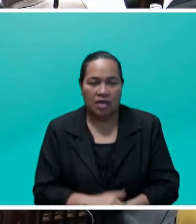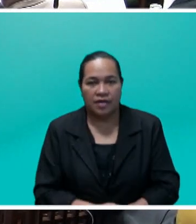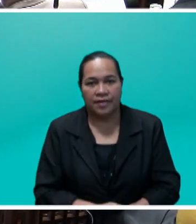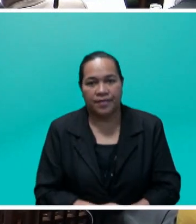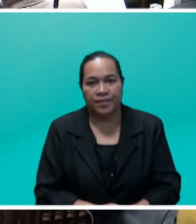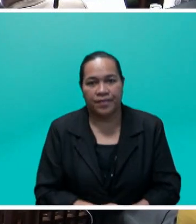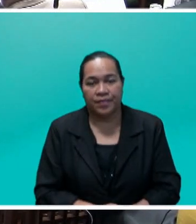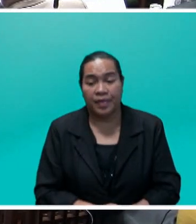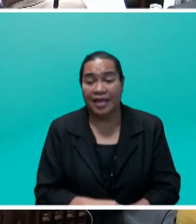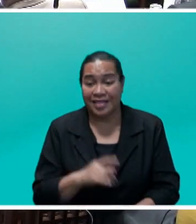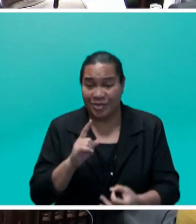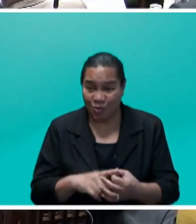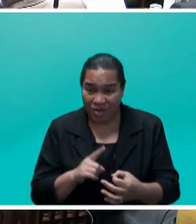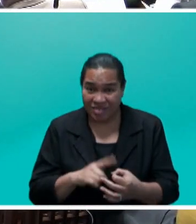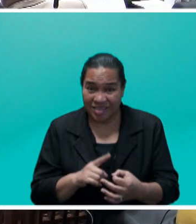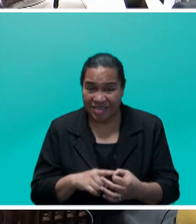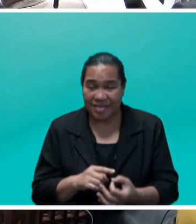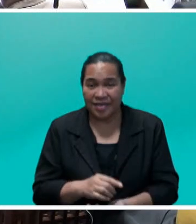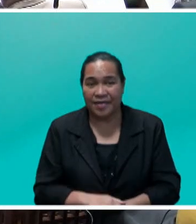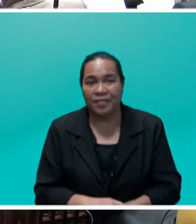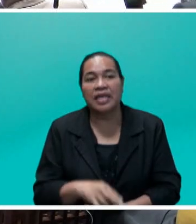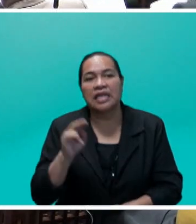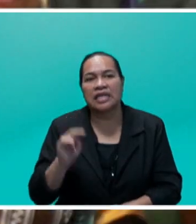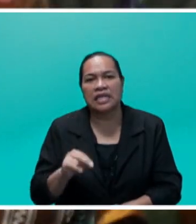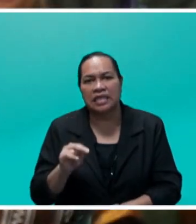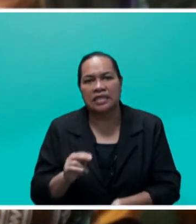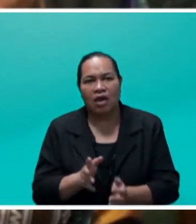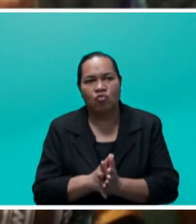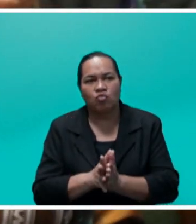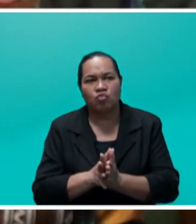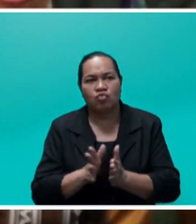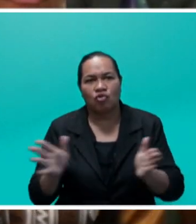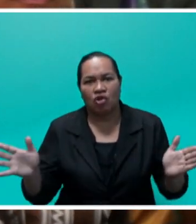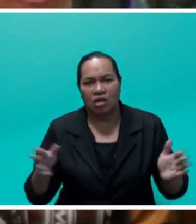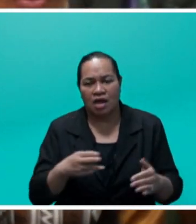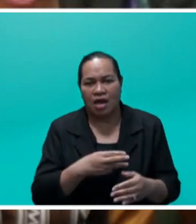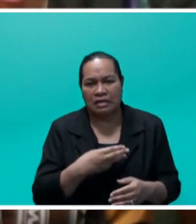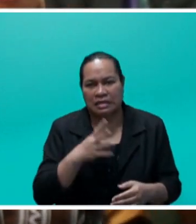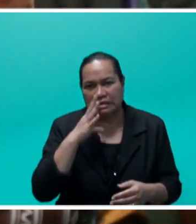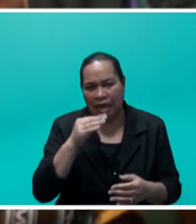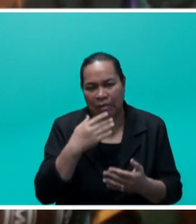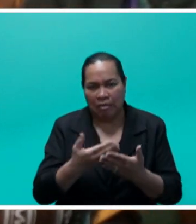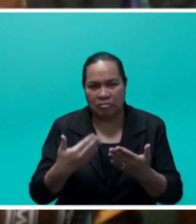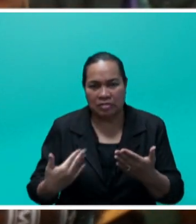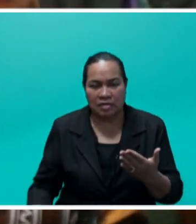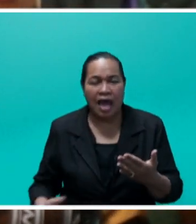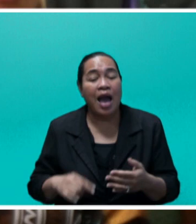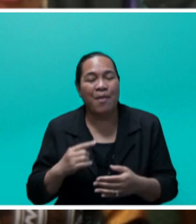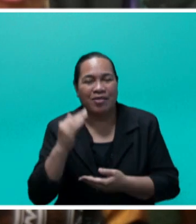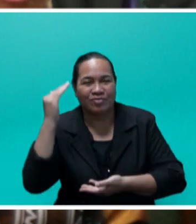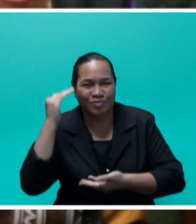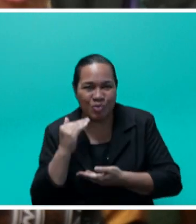this question itself perhaps would require a broader ministerial statement. But very